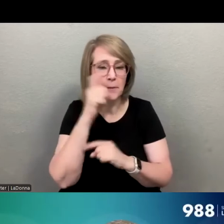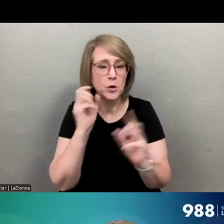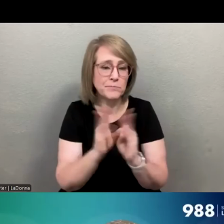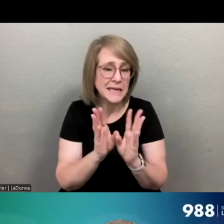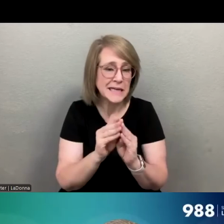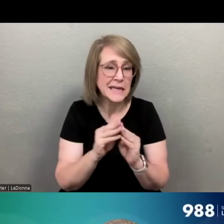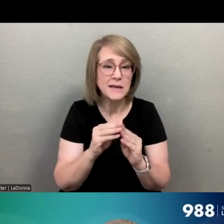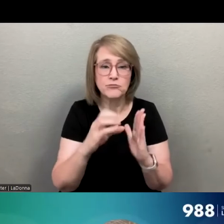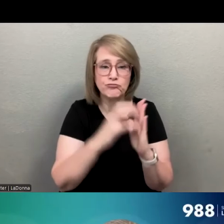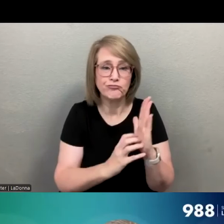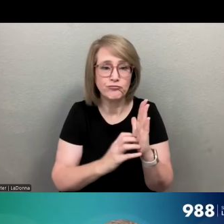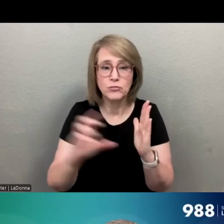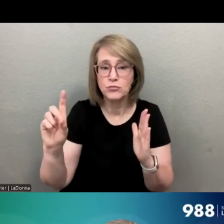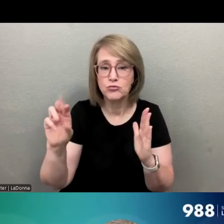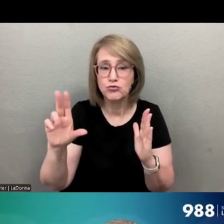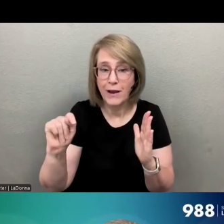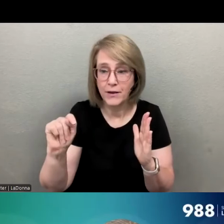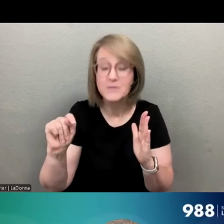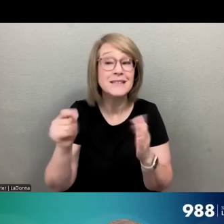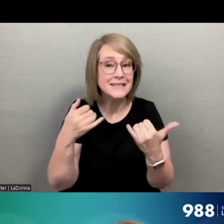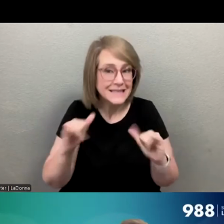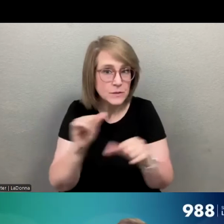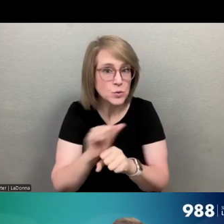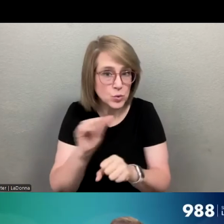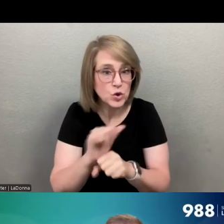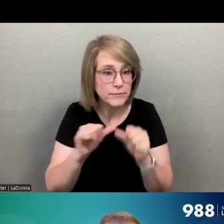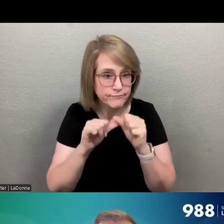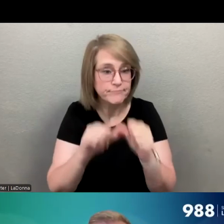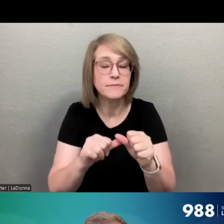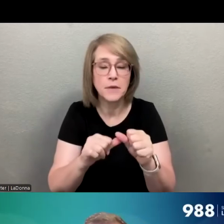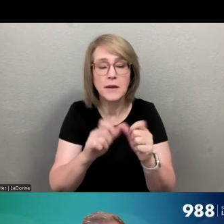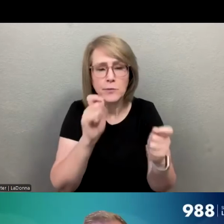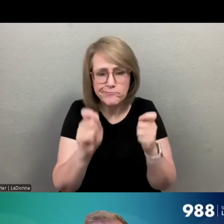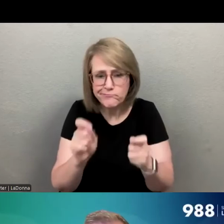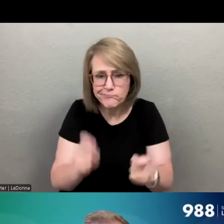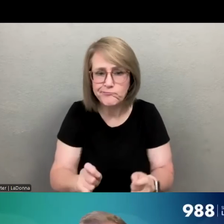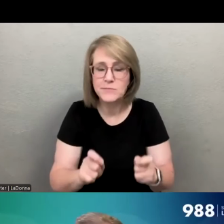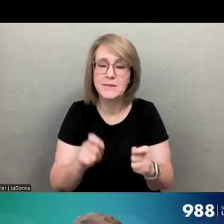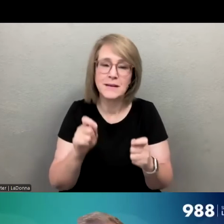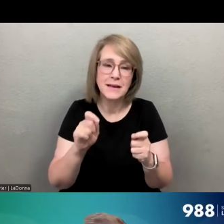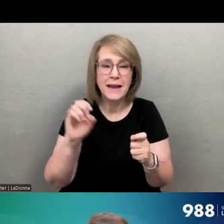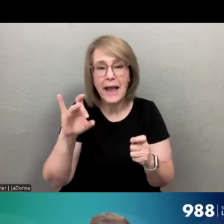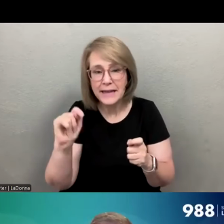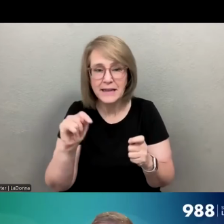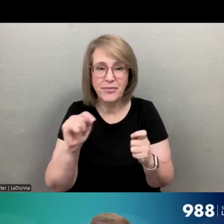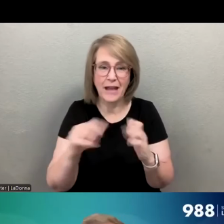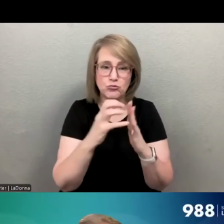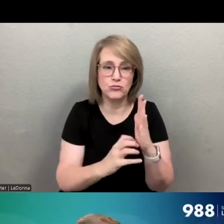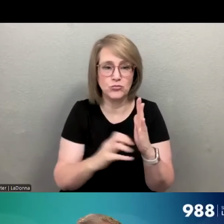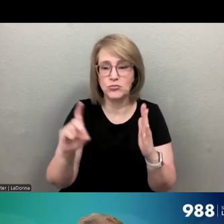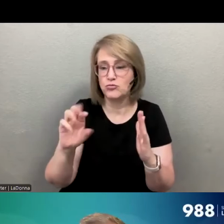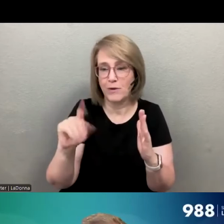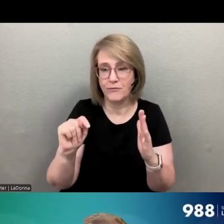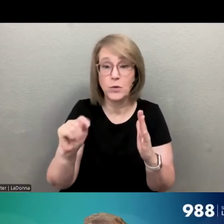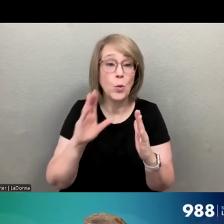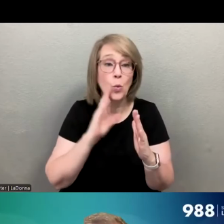that work is continuing in terms of refinement of draft documents that will be put